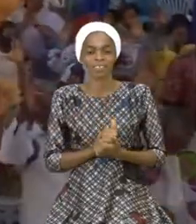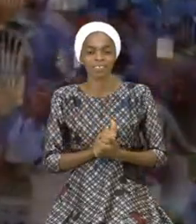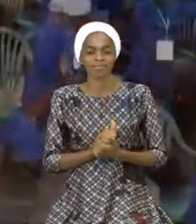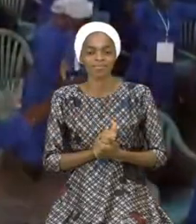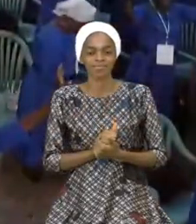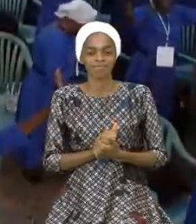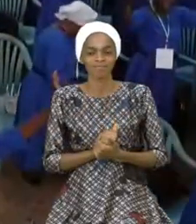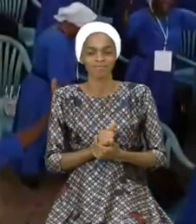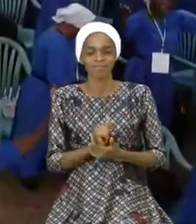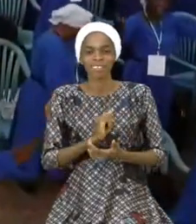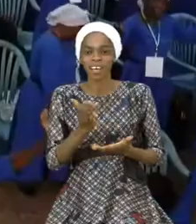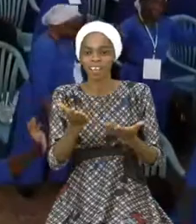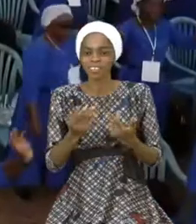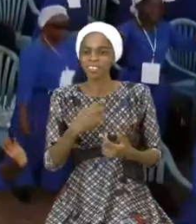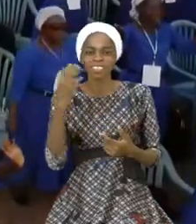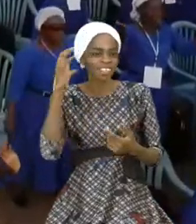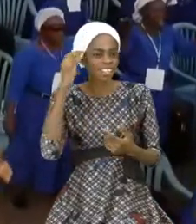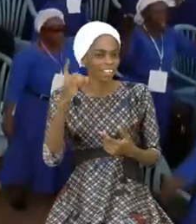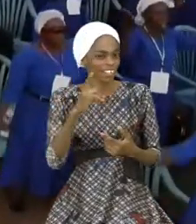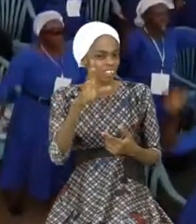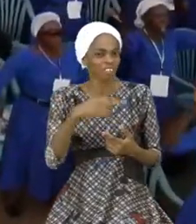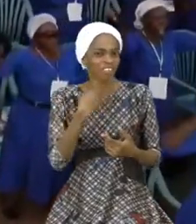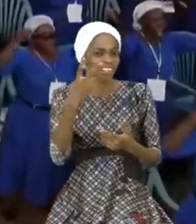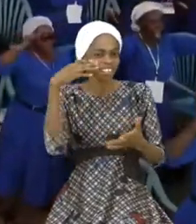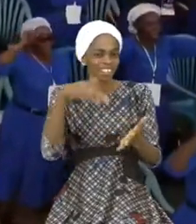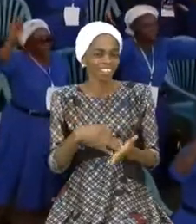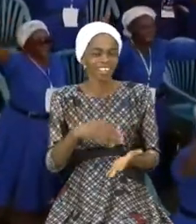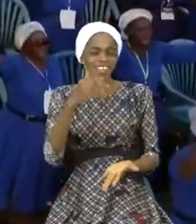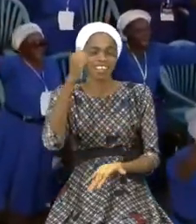I'd just like to hear your voice again. Amen.